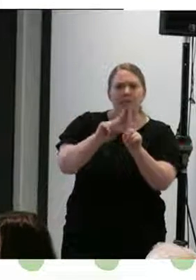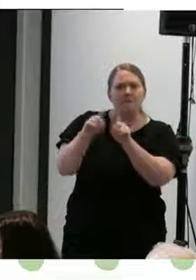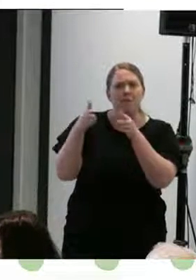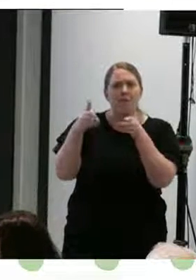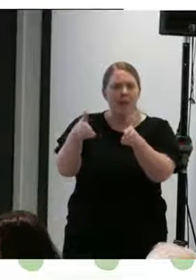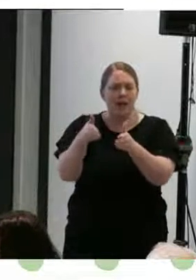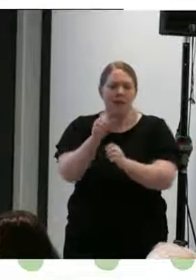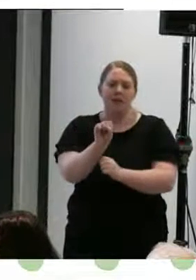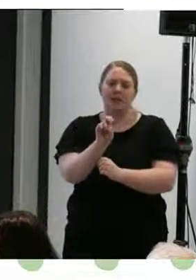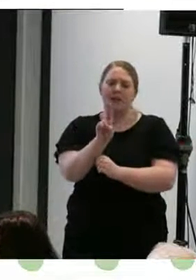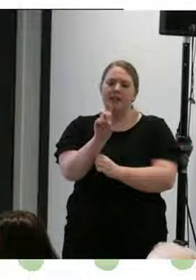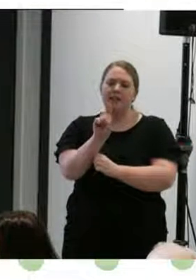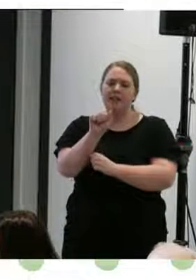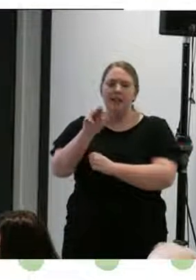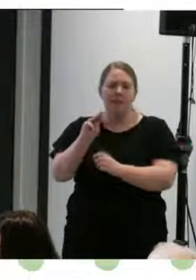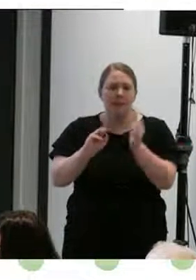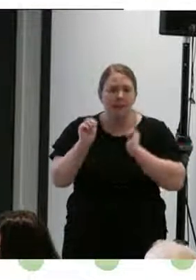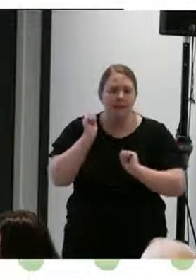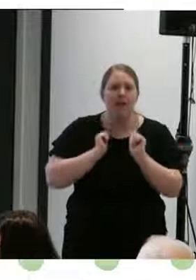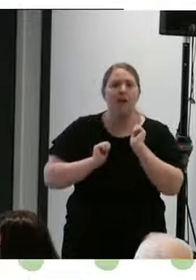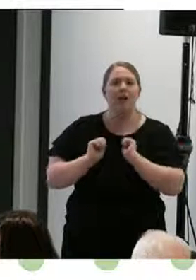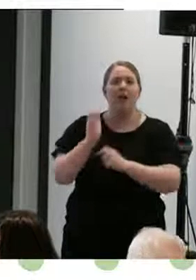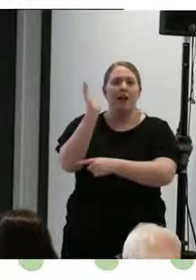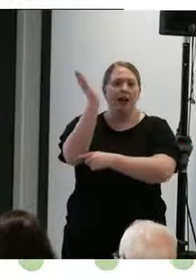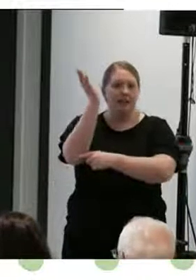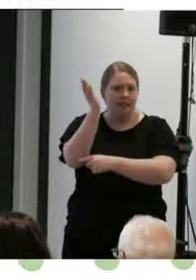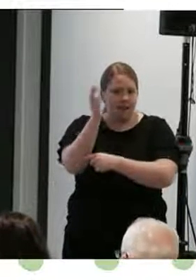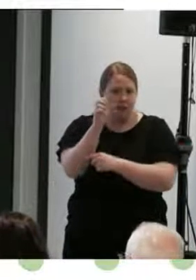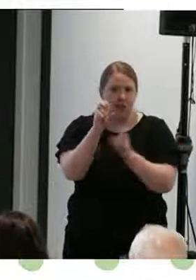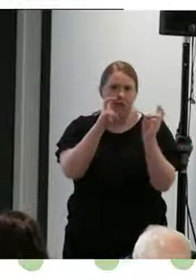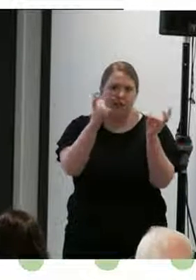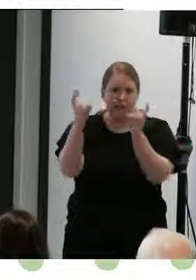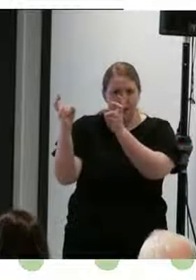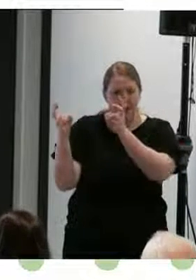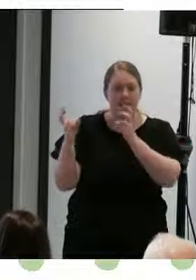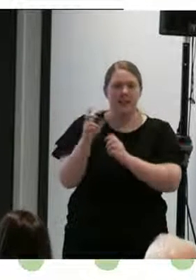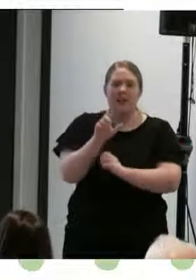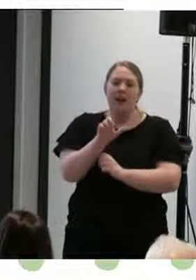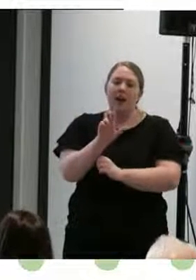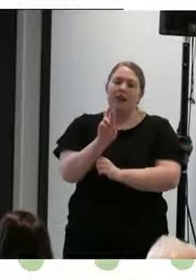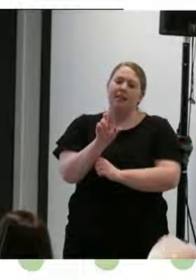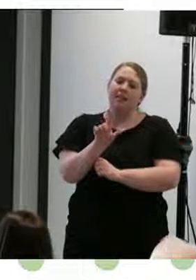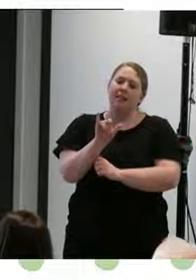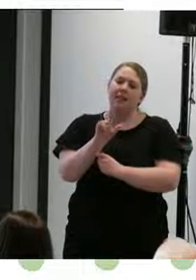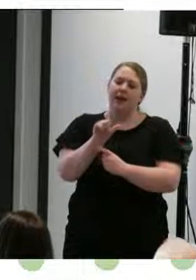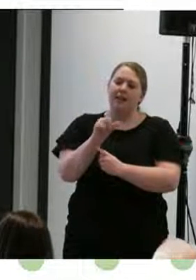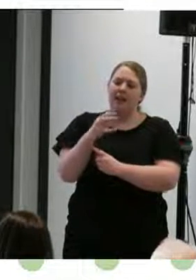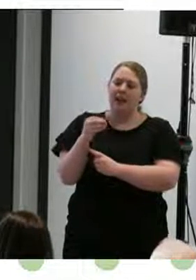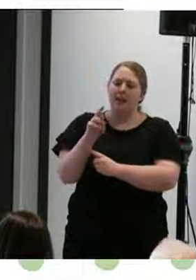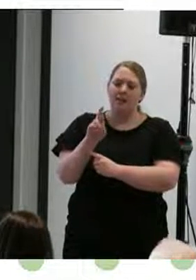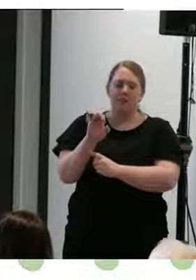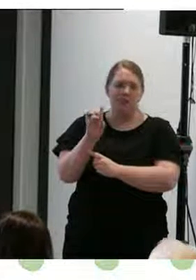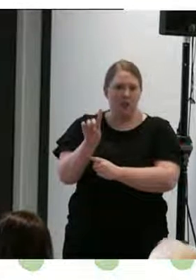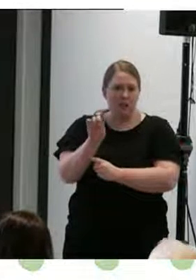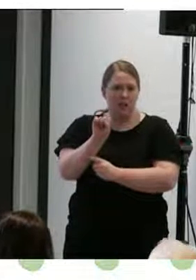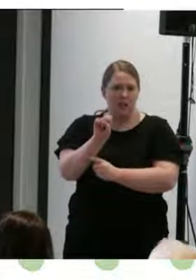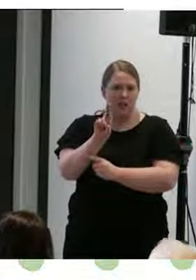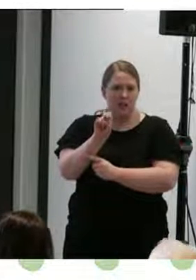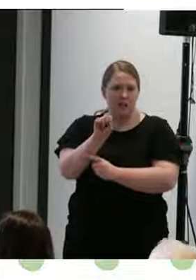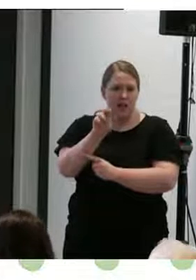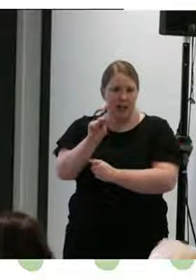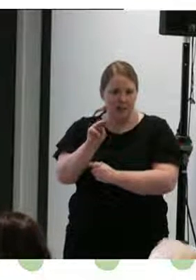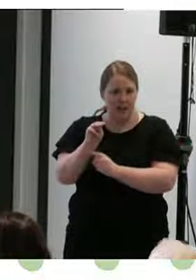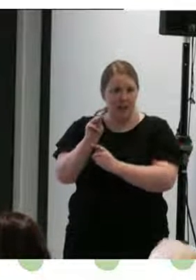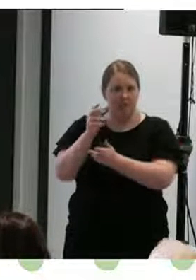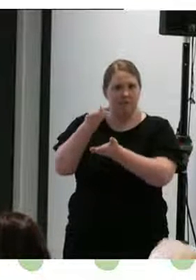Sussman Lecture Series through the Heightened Institute, and the Lila and Richard Sussman Endowment for Leadership, the Sussman name will be one of the significant names that